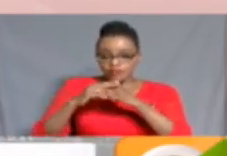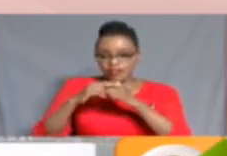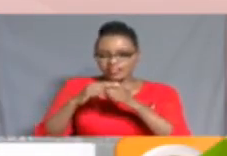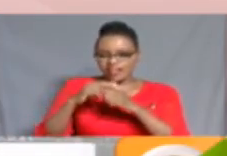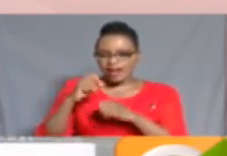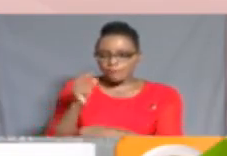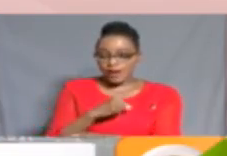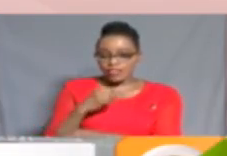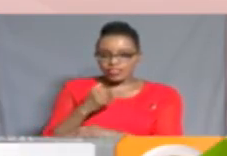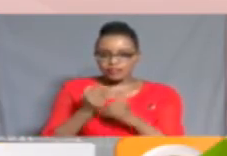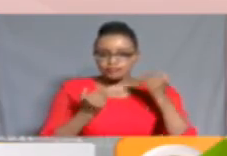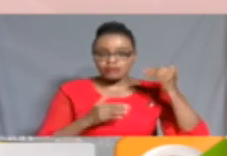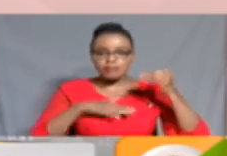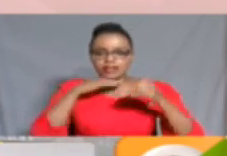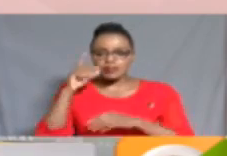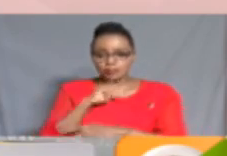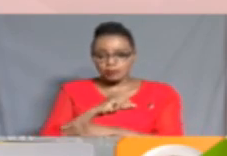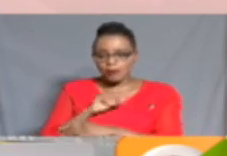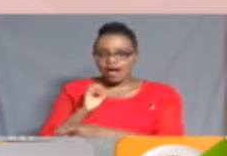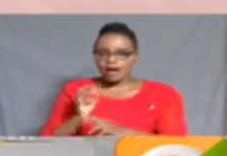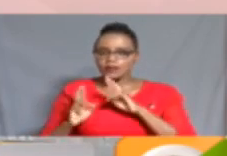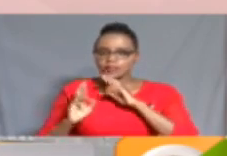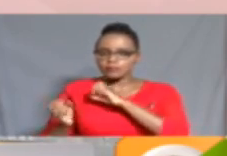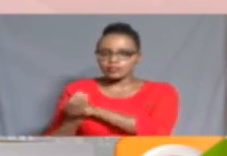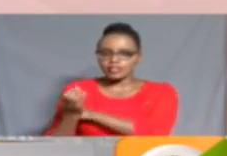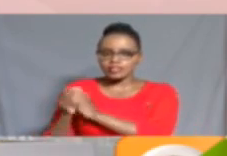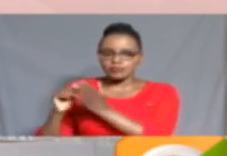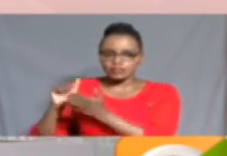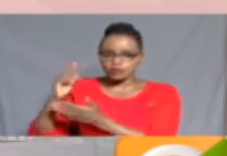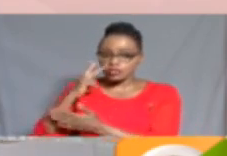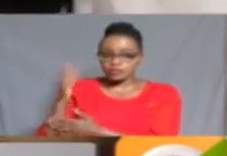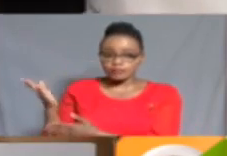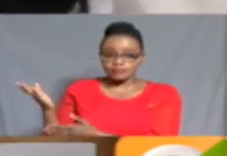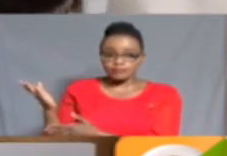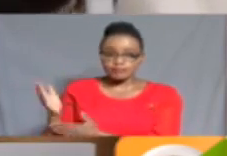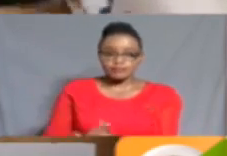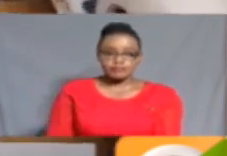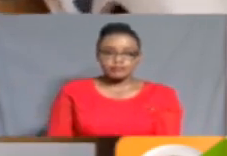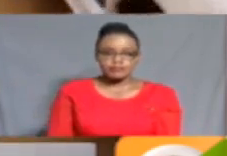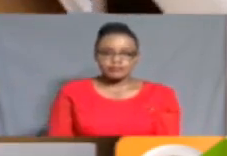facility due to medical negligence. Raquel Mugai tells us more.